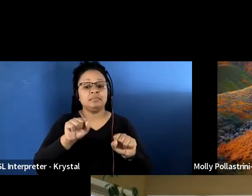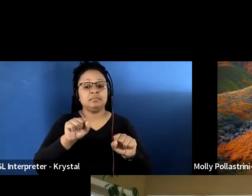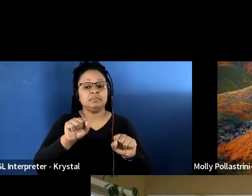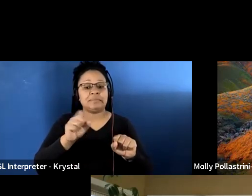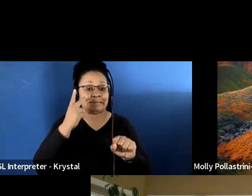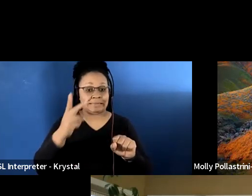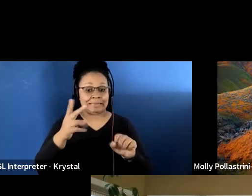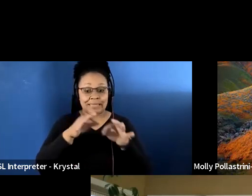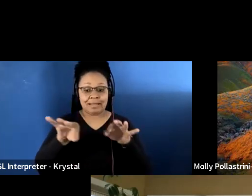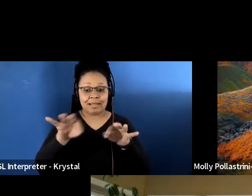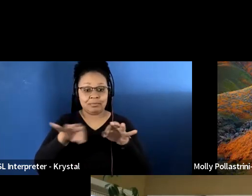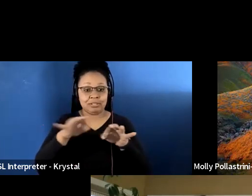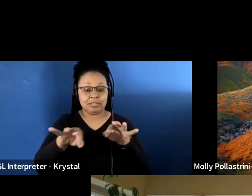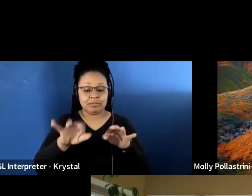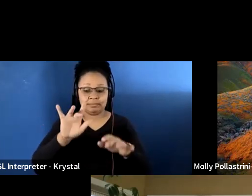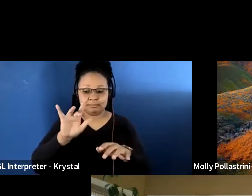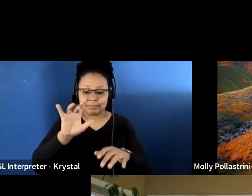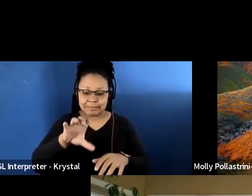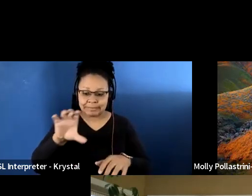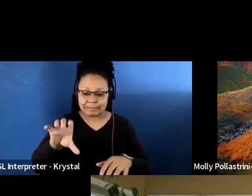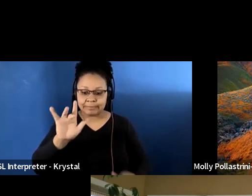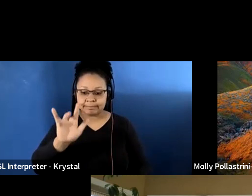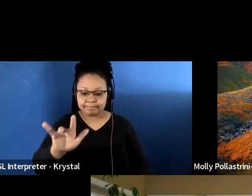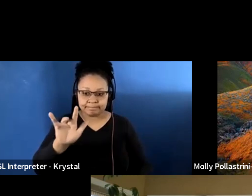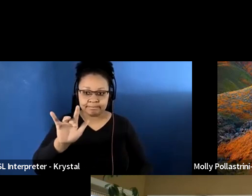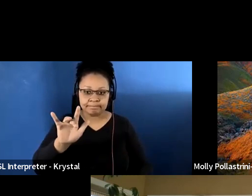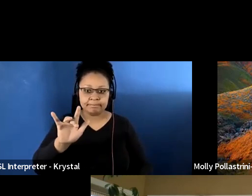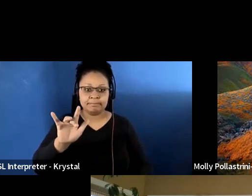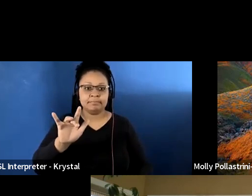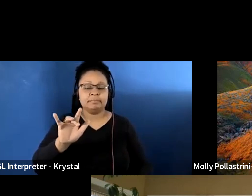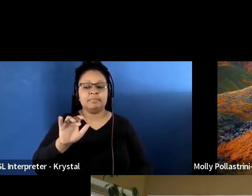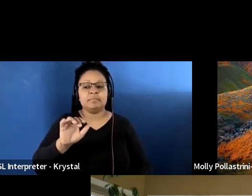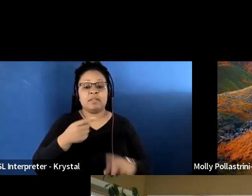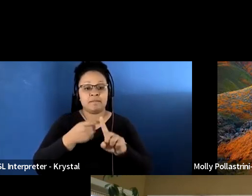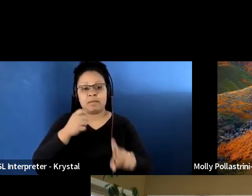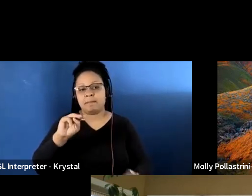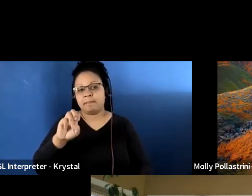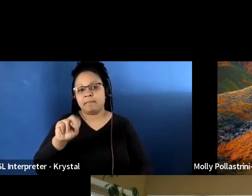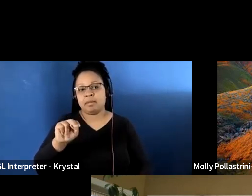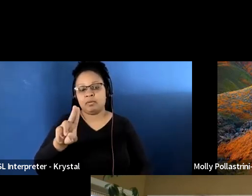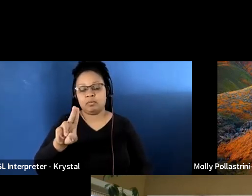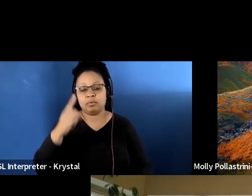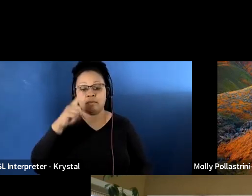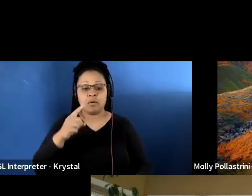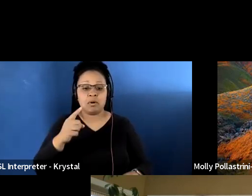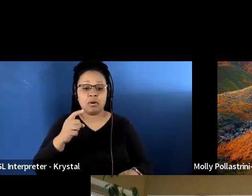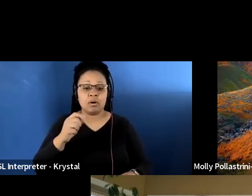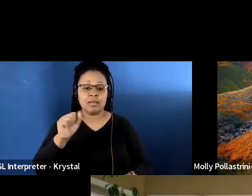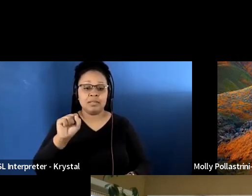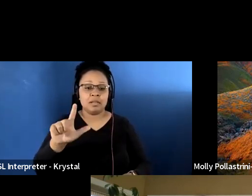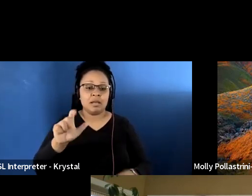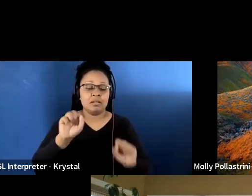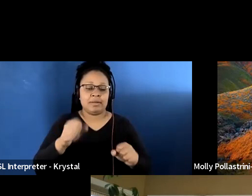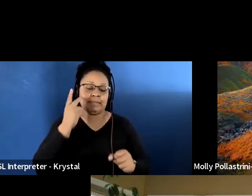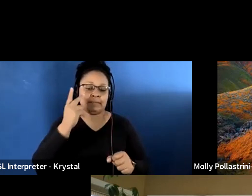by selecting the CC tab on the menu bar. For sign language interpreters, you can find